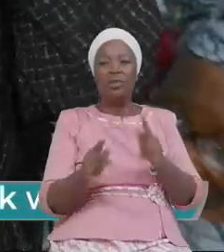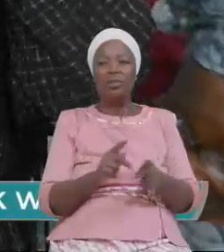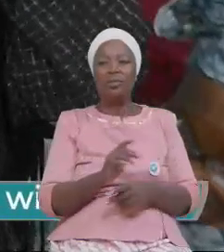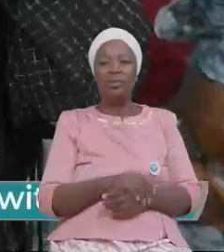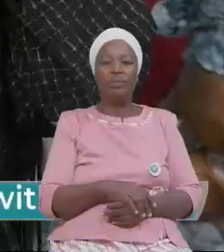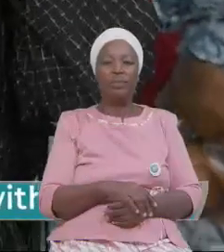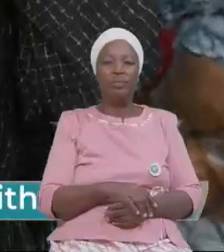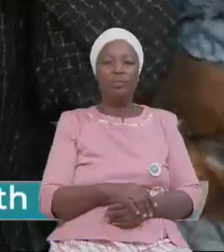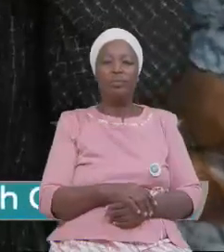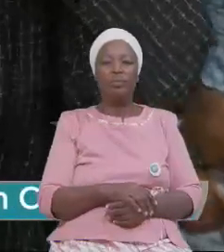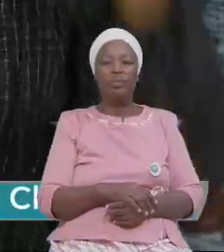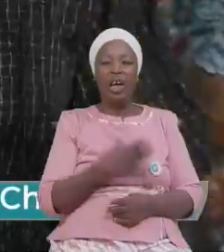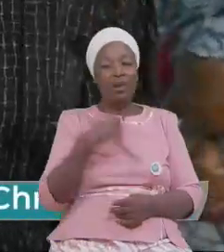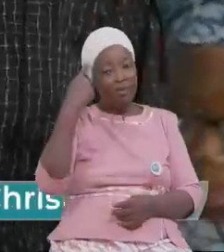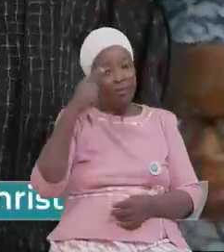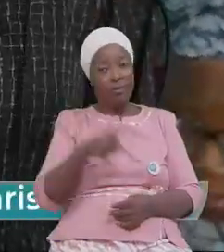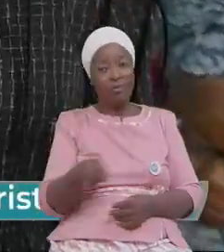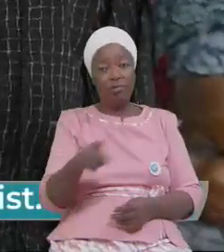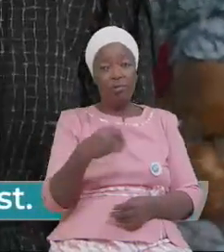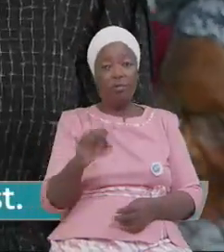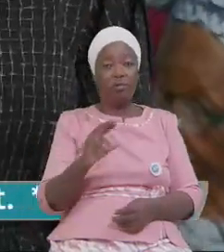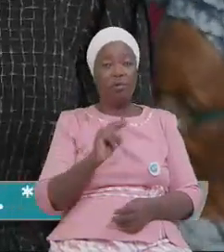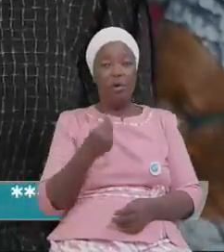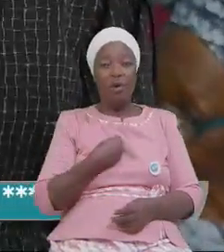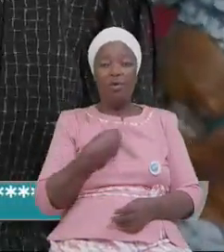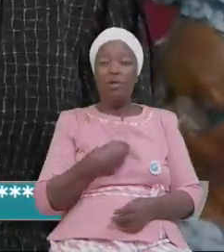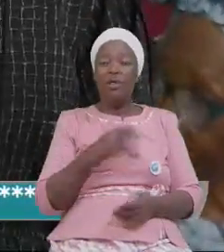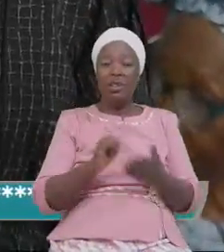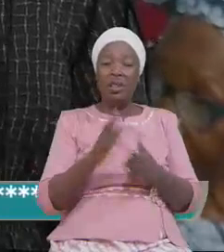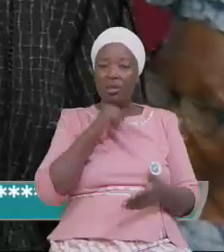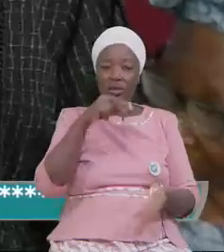And for the rest of us, let's keep praying.